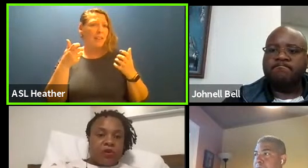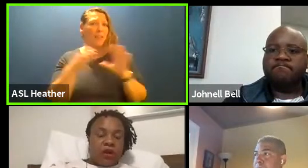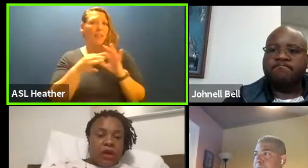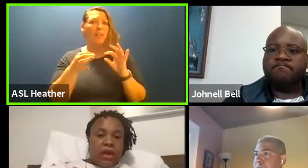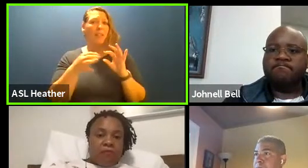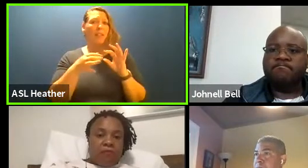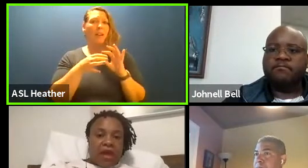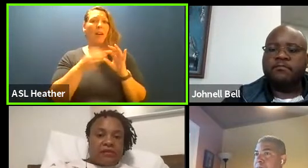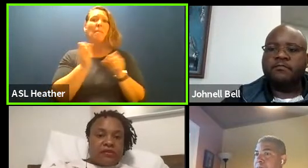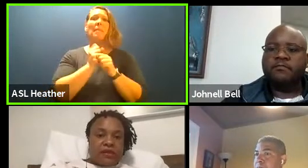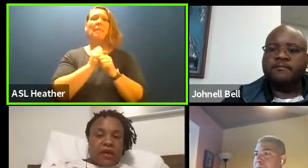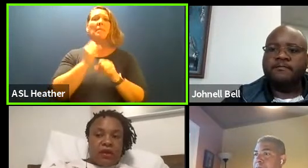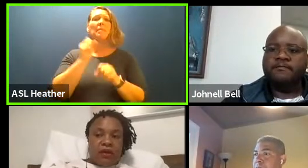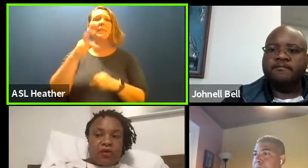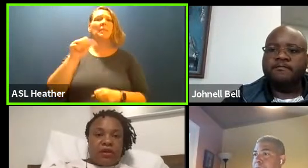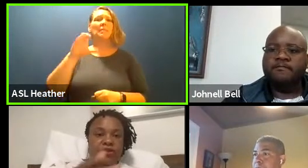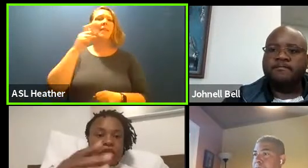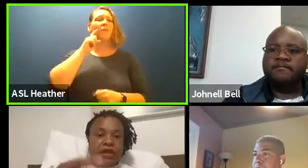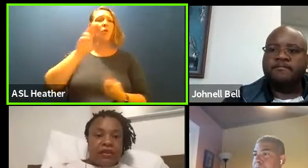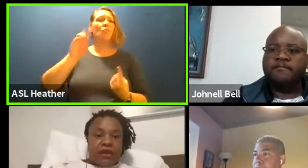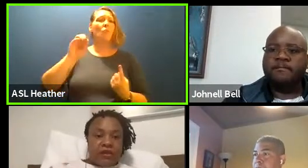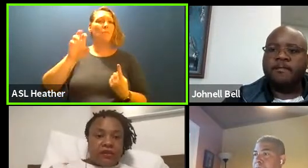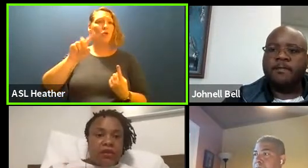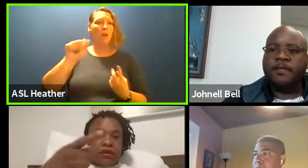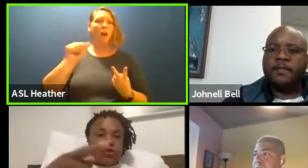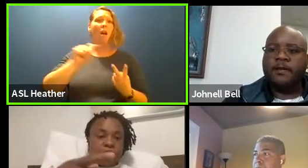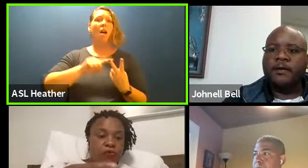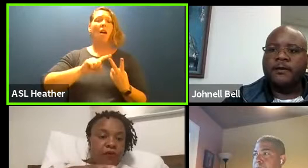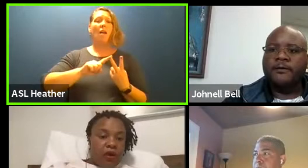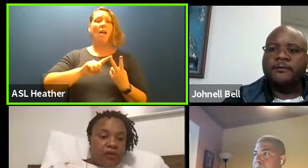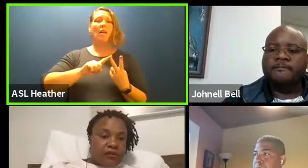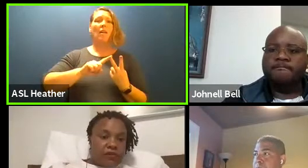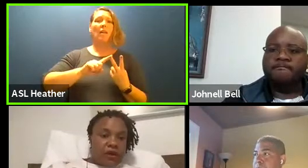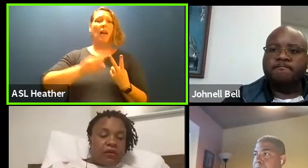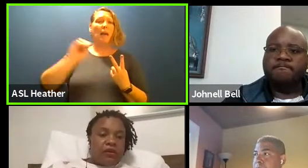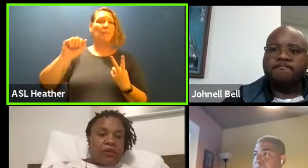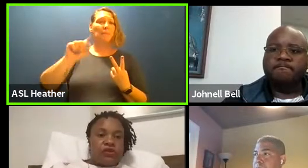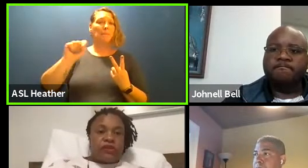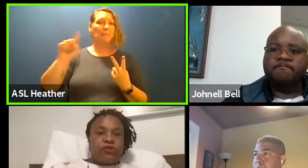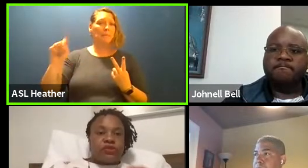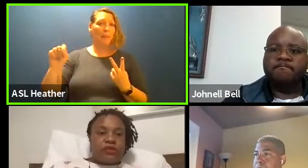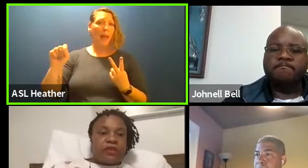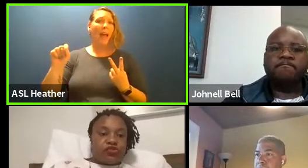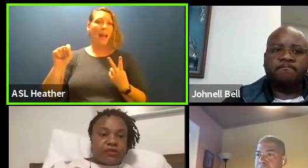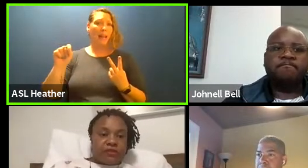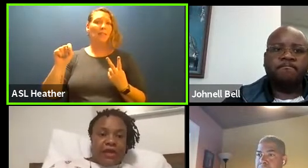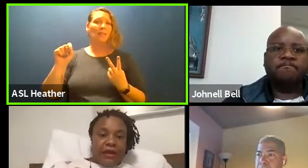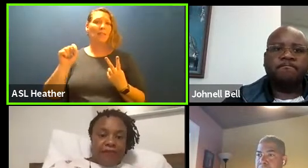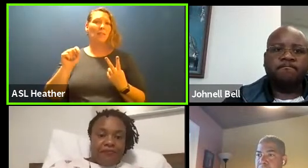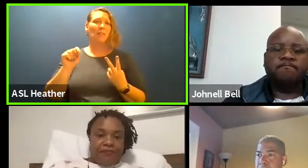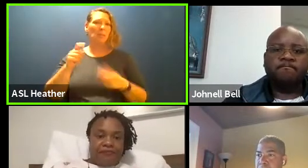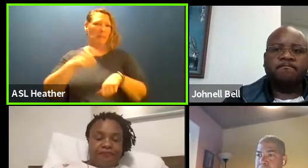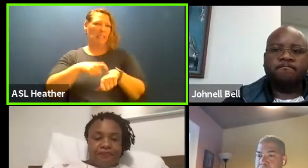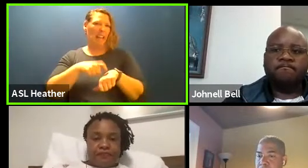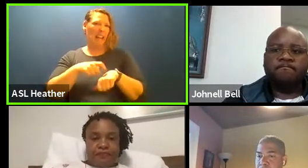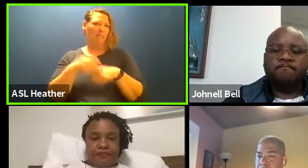space for Matt's question, and then to move on as well, just in the interest of